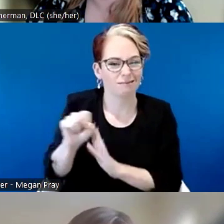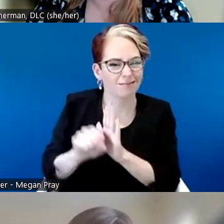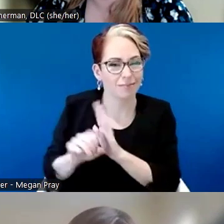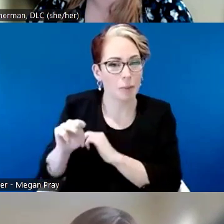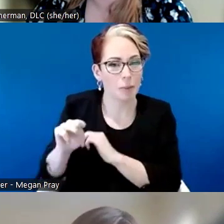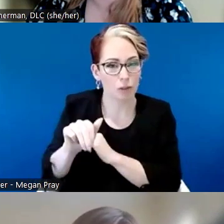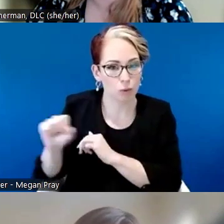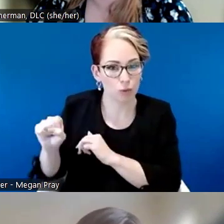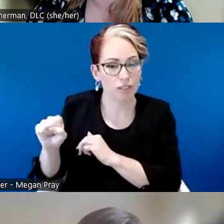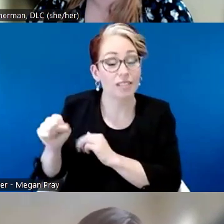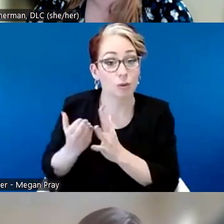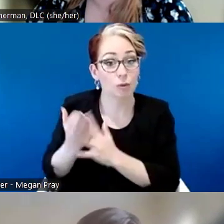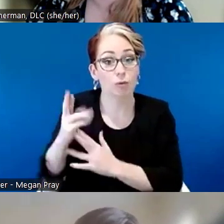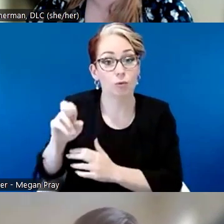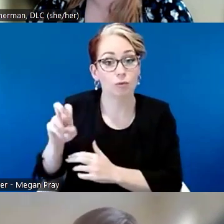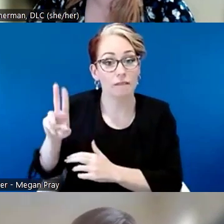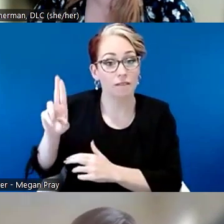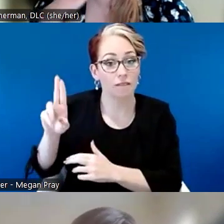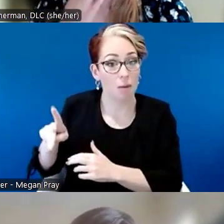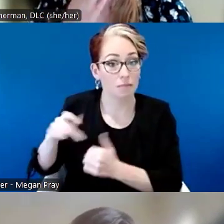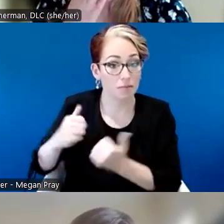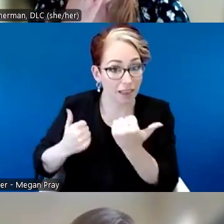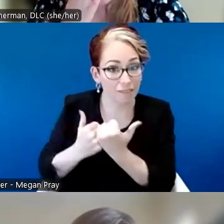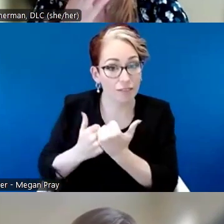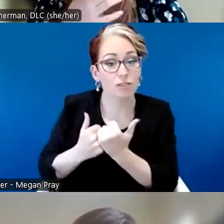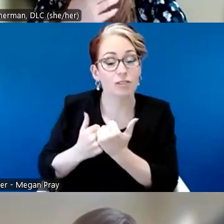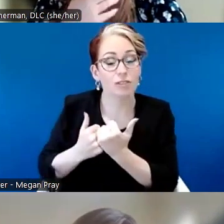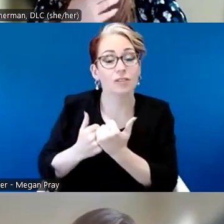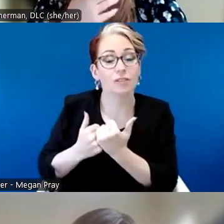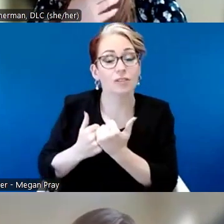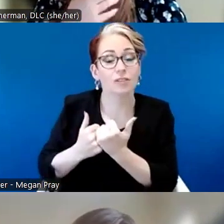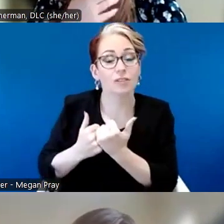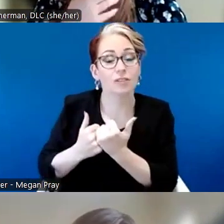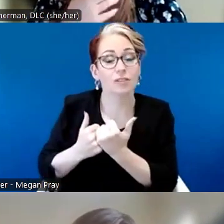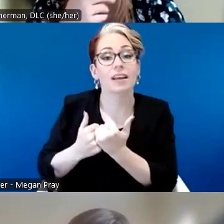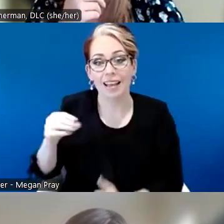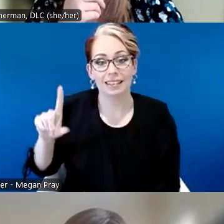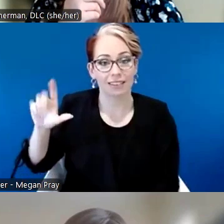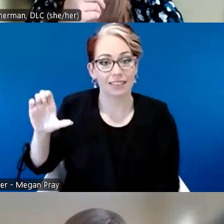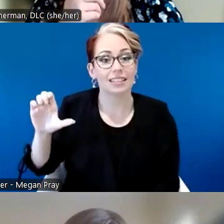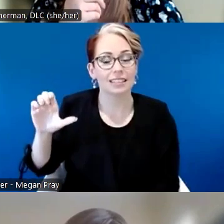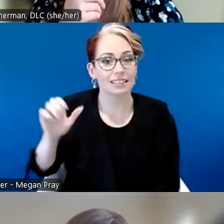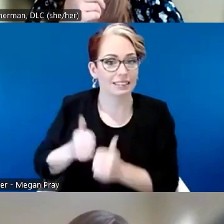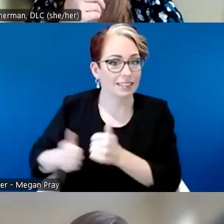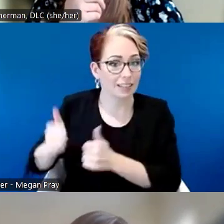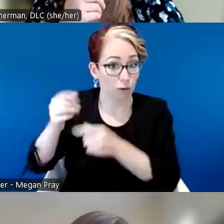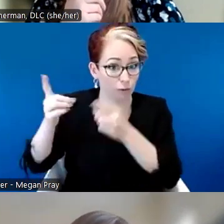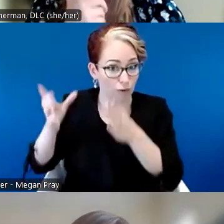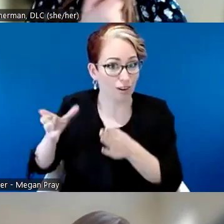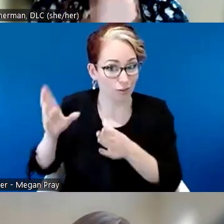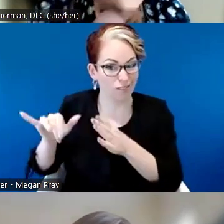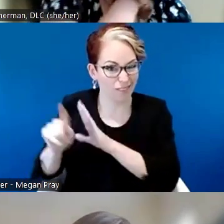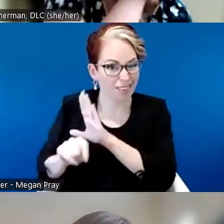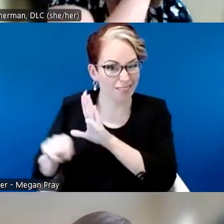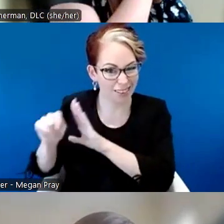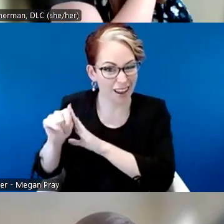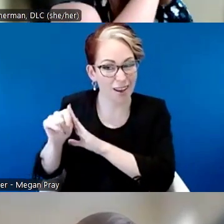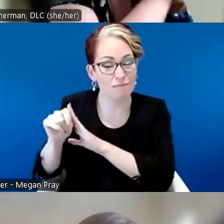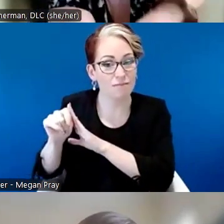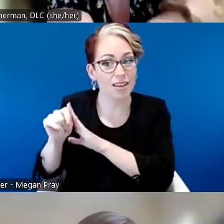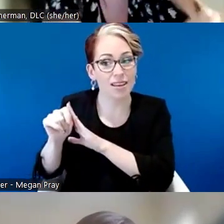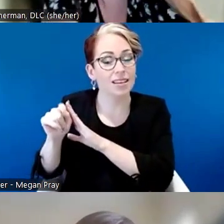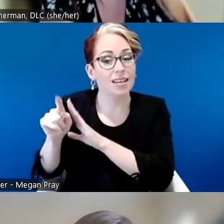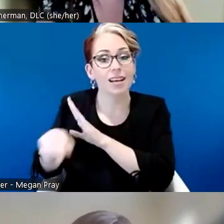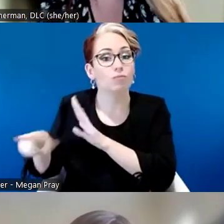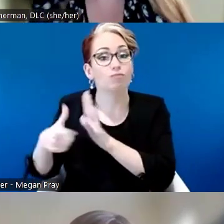REV UP and DLC's executive director at the time, it required that there was